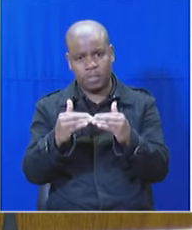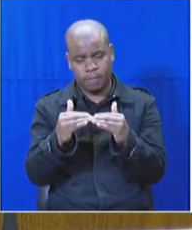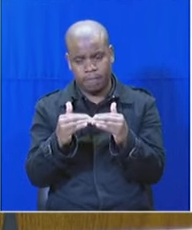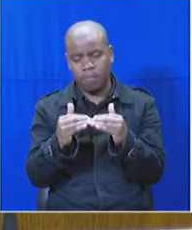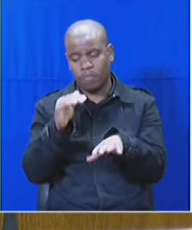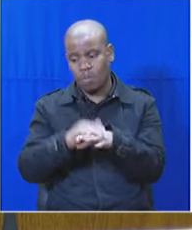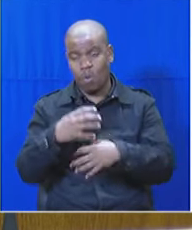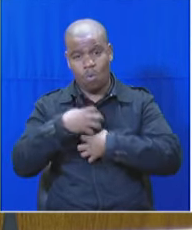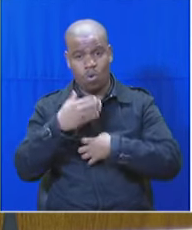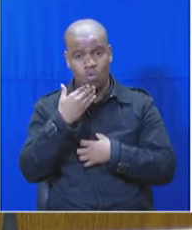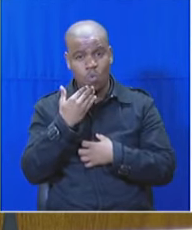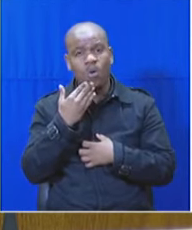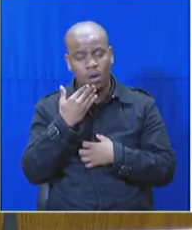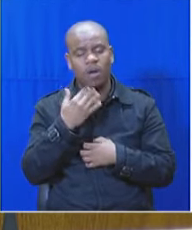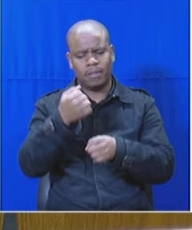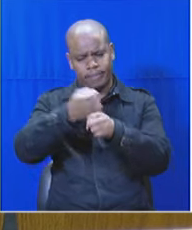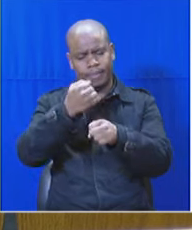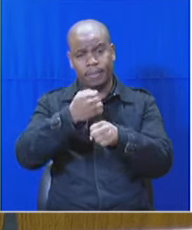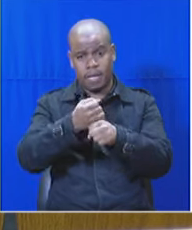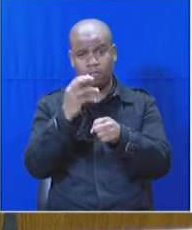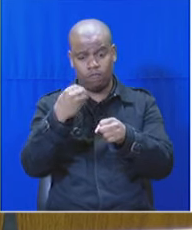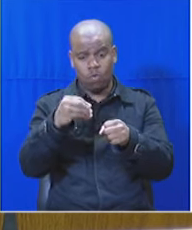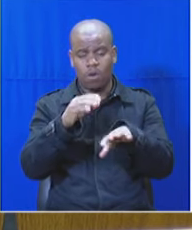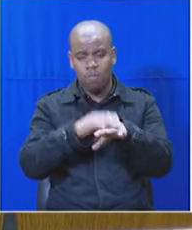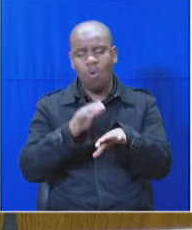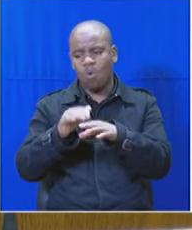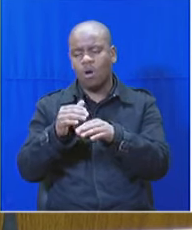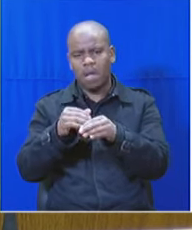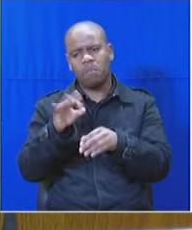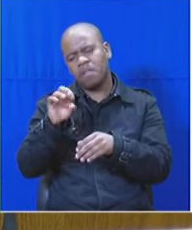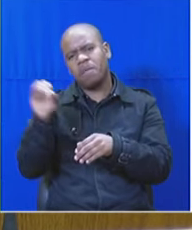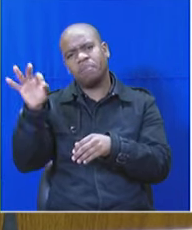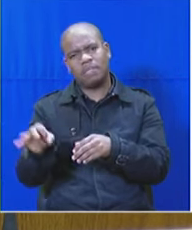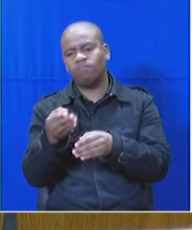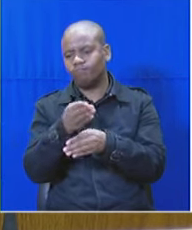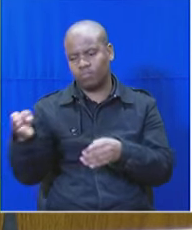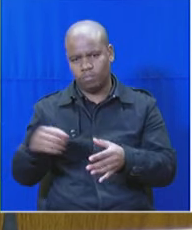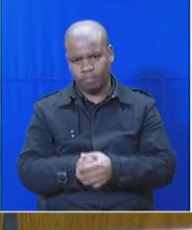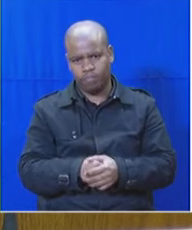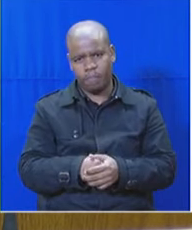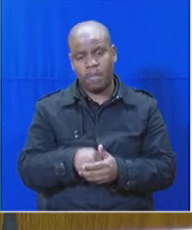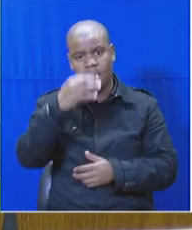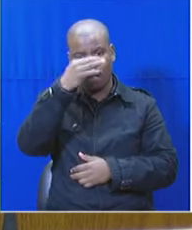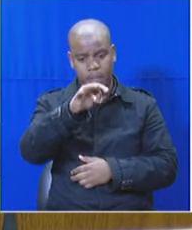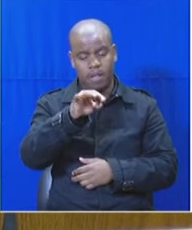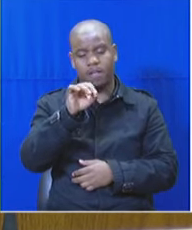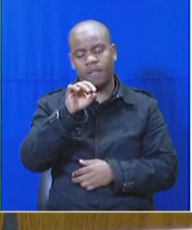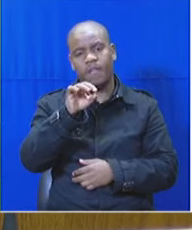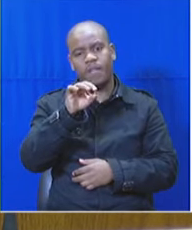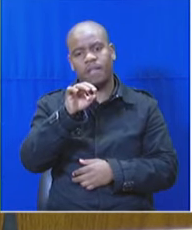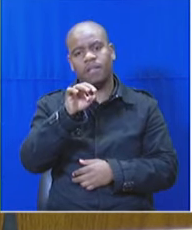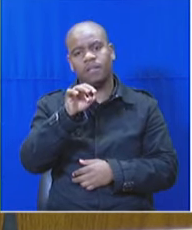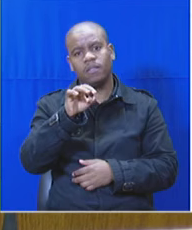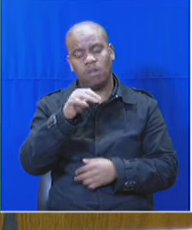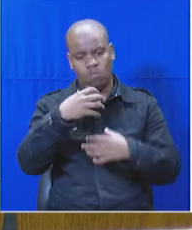state and other commercial interests anchoring the other 30%. The state's strategic support will diminish over